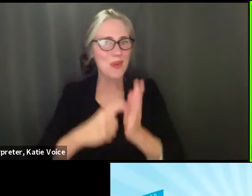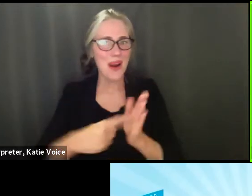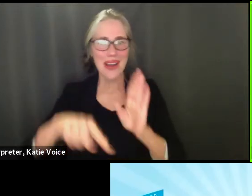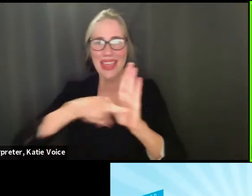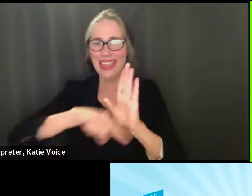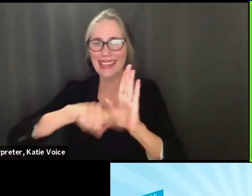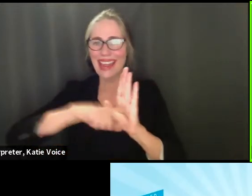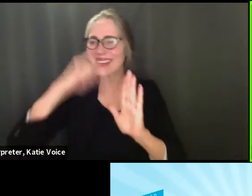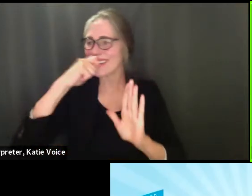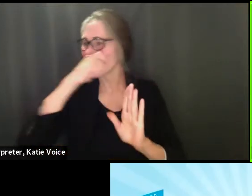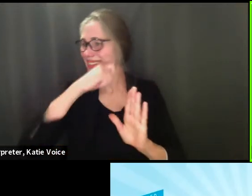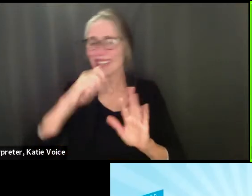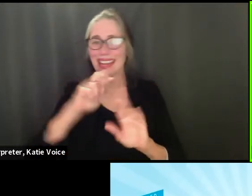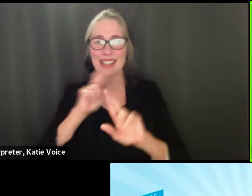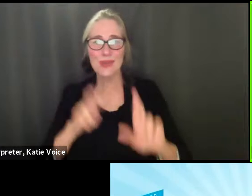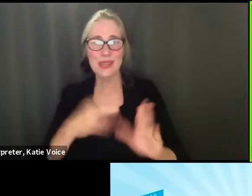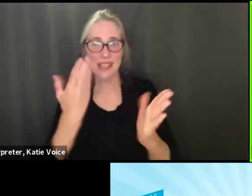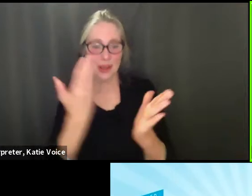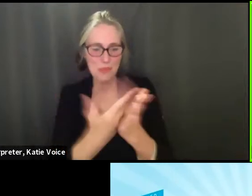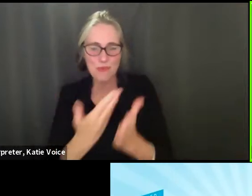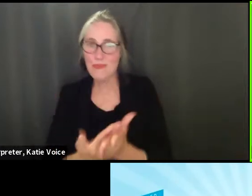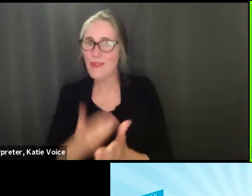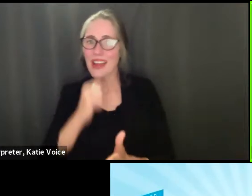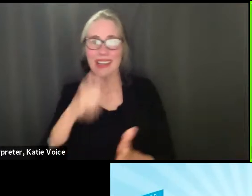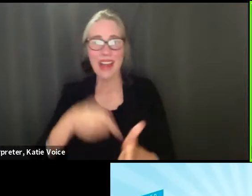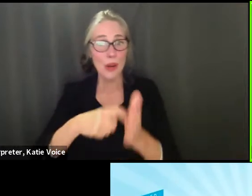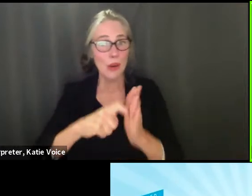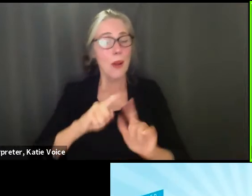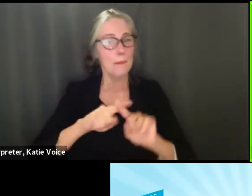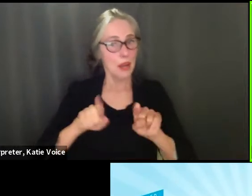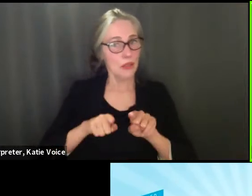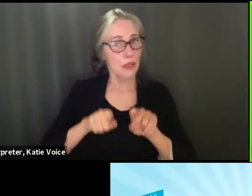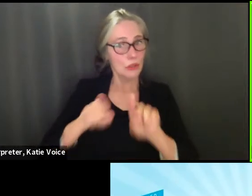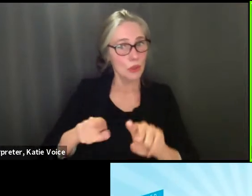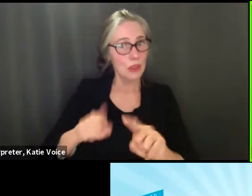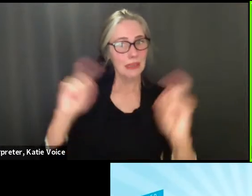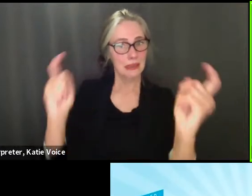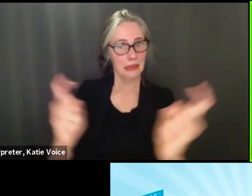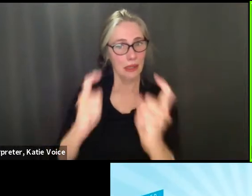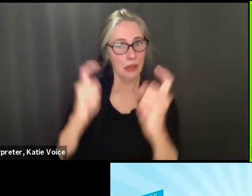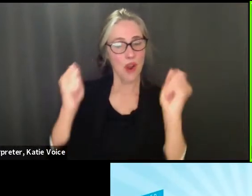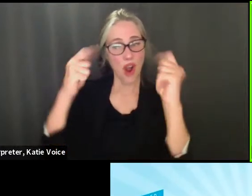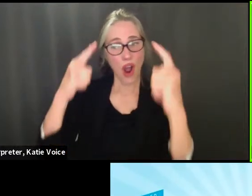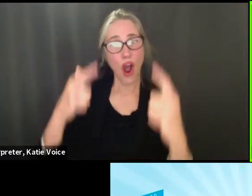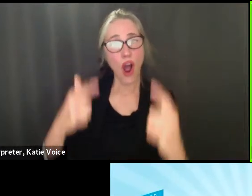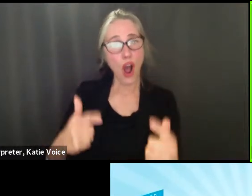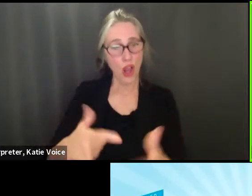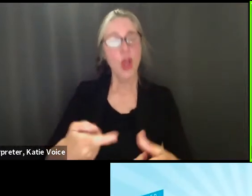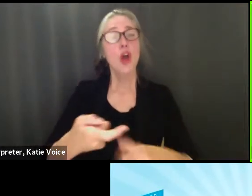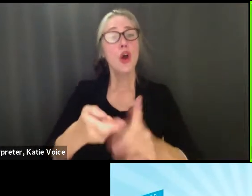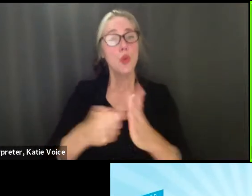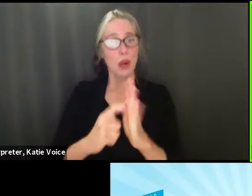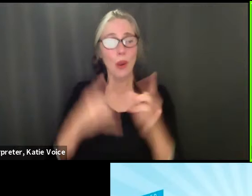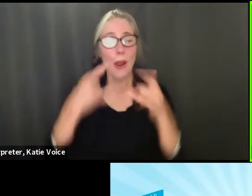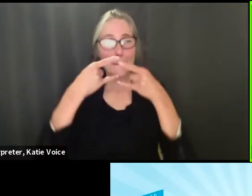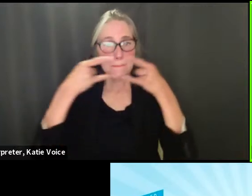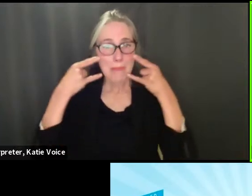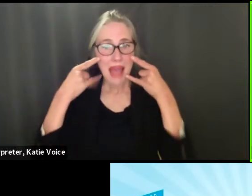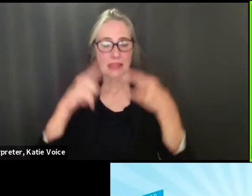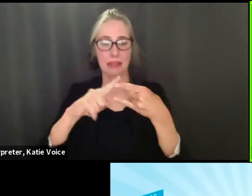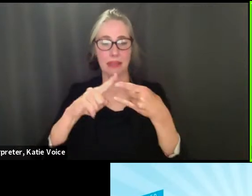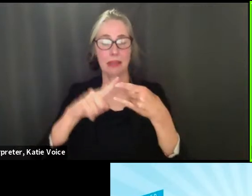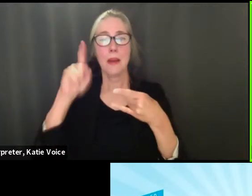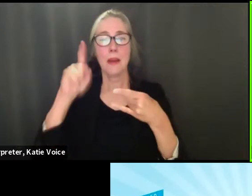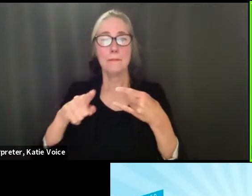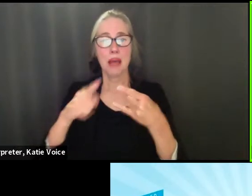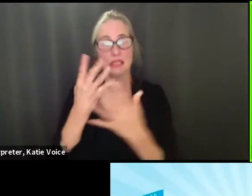indicated here. But in all of the ceremonies, there will be masks, there will be screening, and